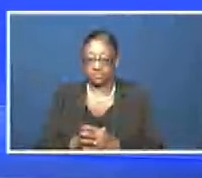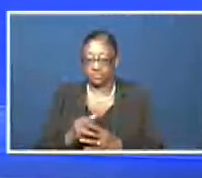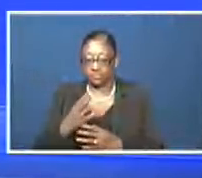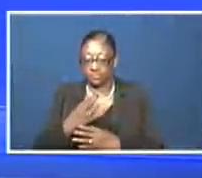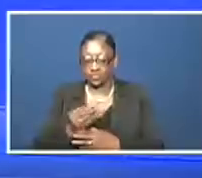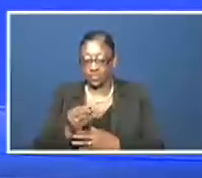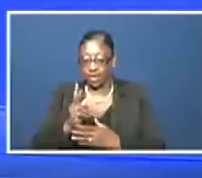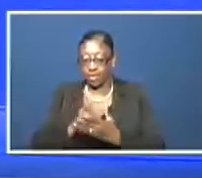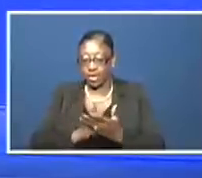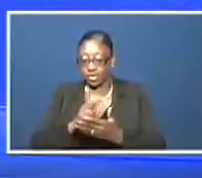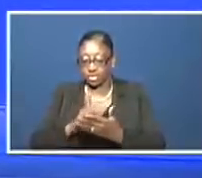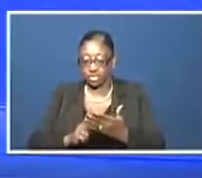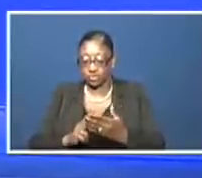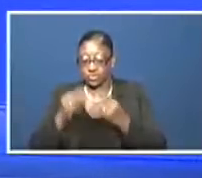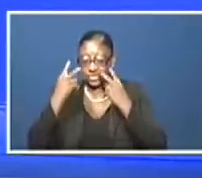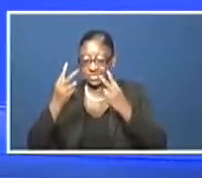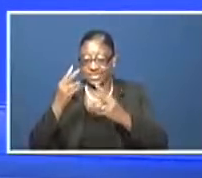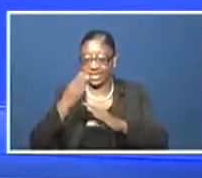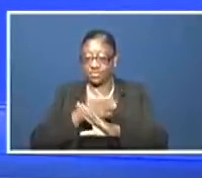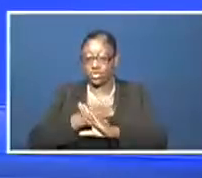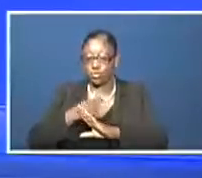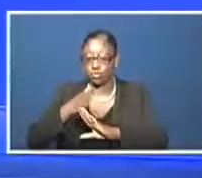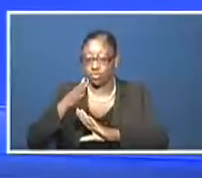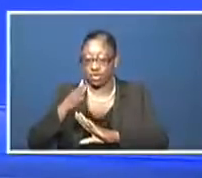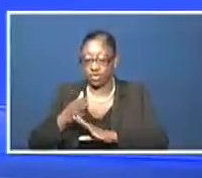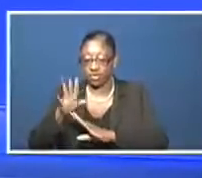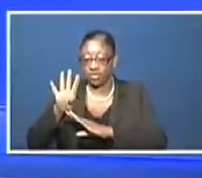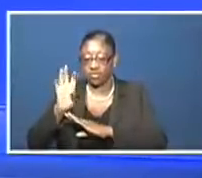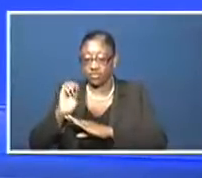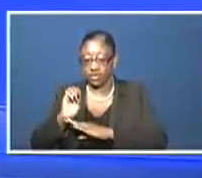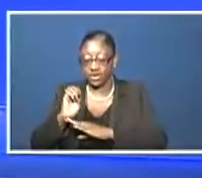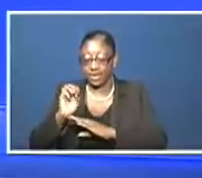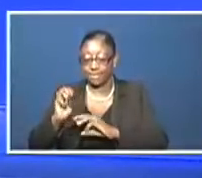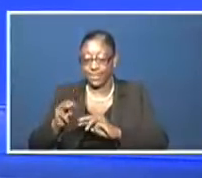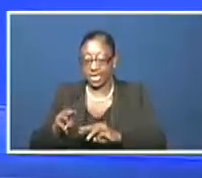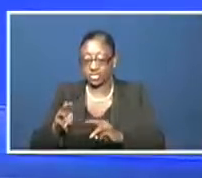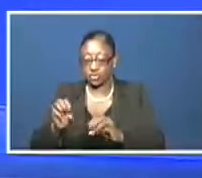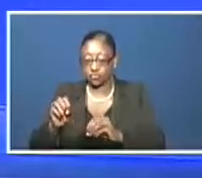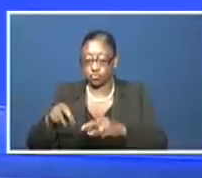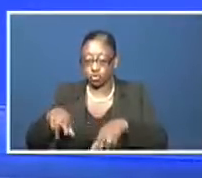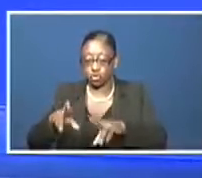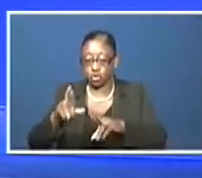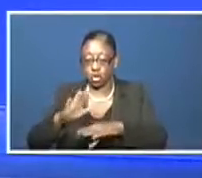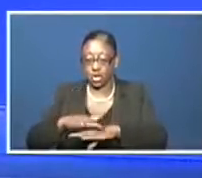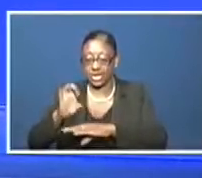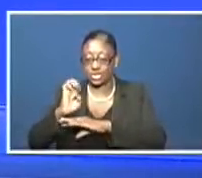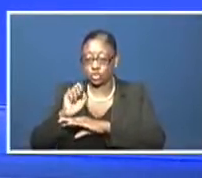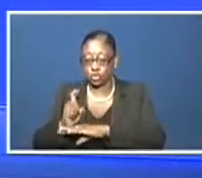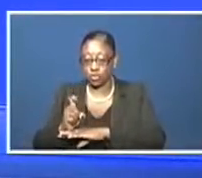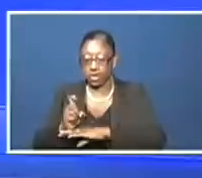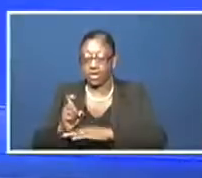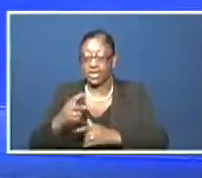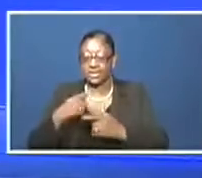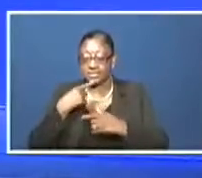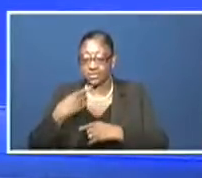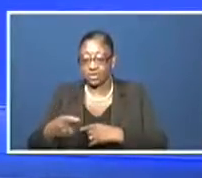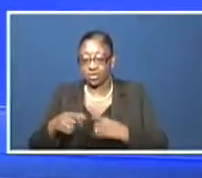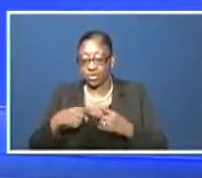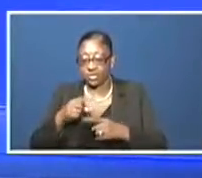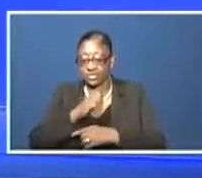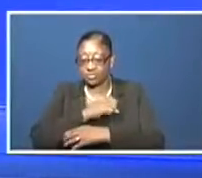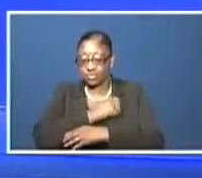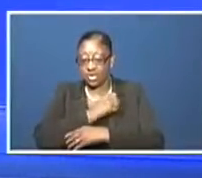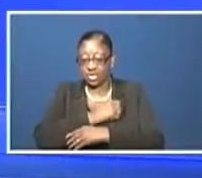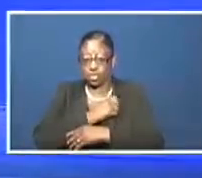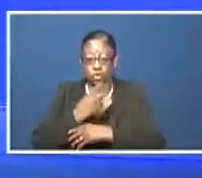Private partnership will see to the improvement of more than 40 miles of road on the island of Exuma. Our Anthony Smith was on the island